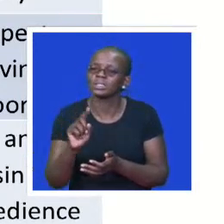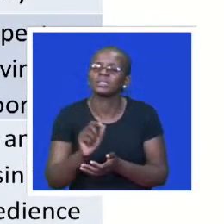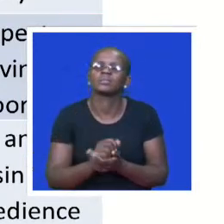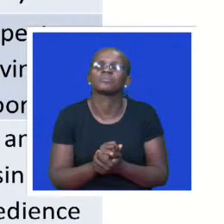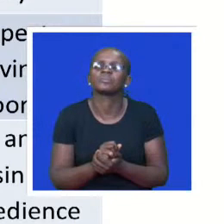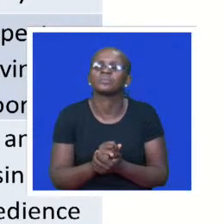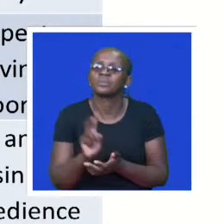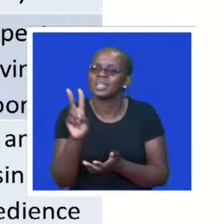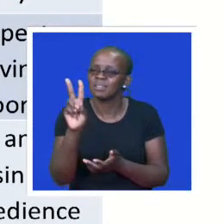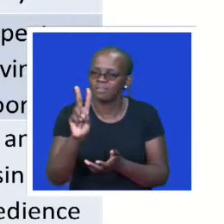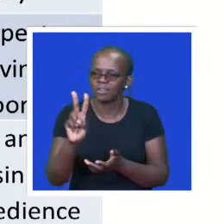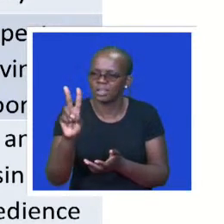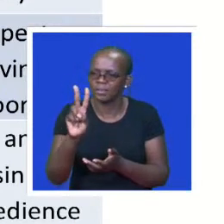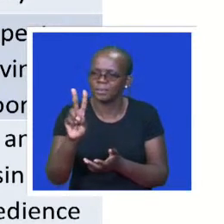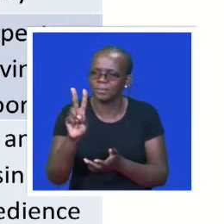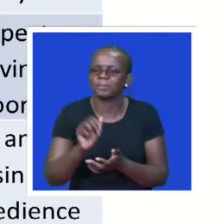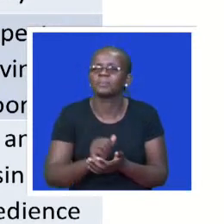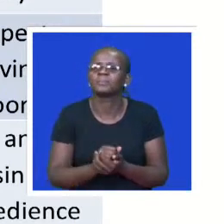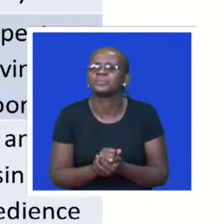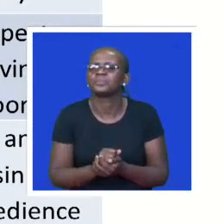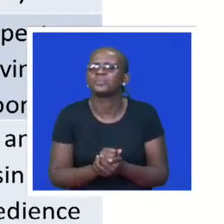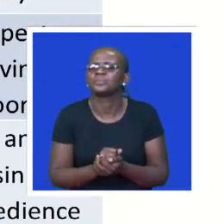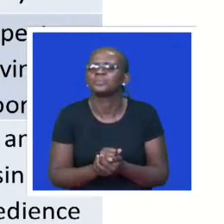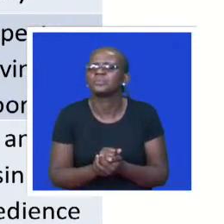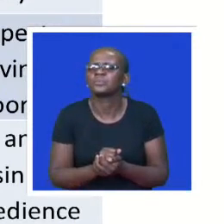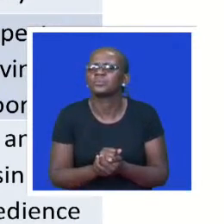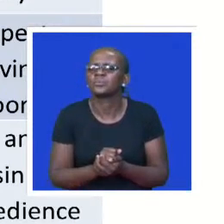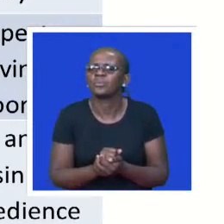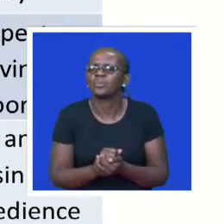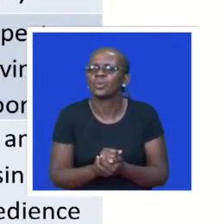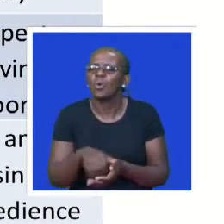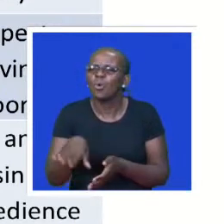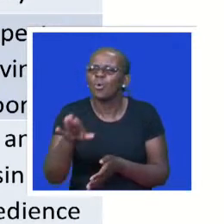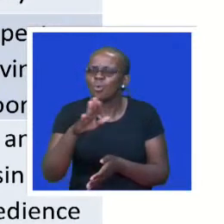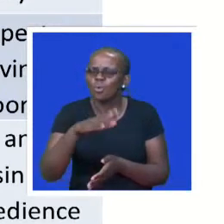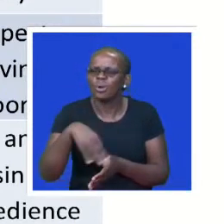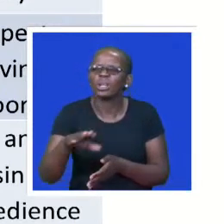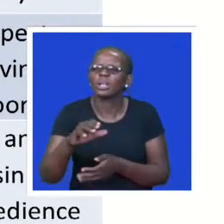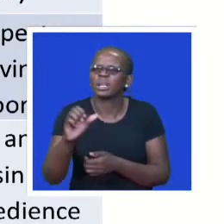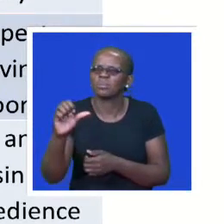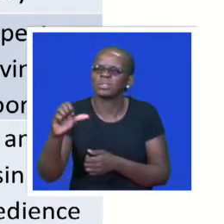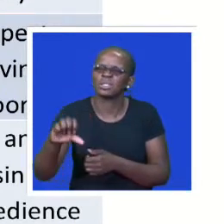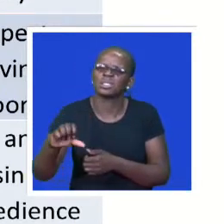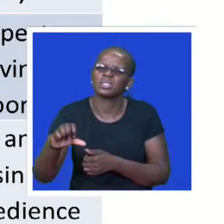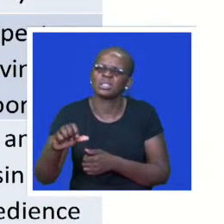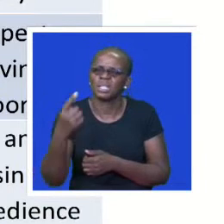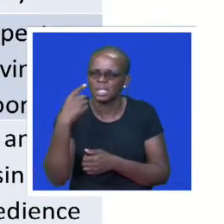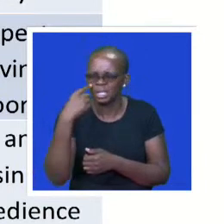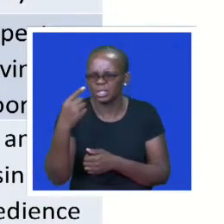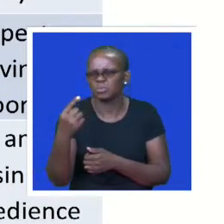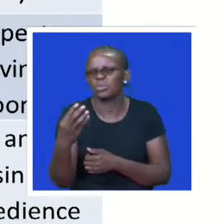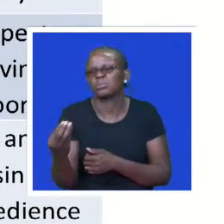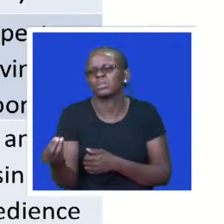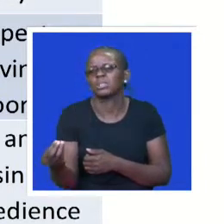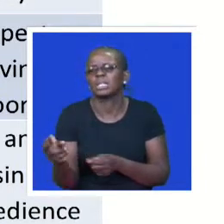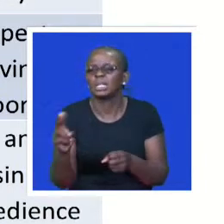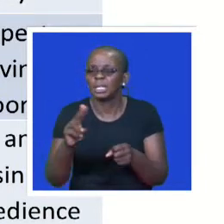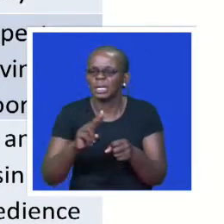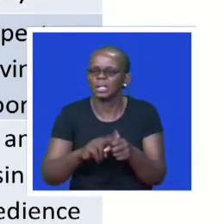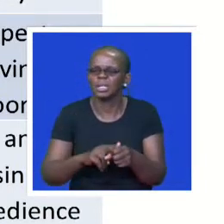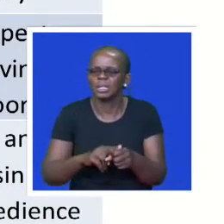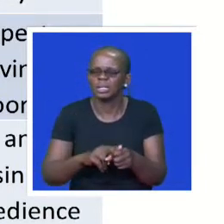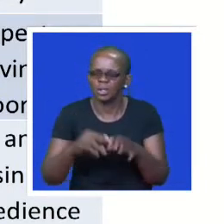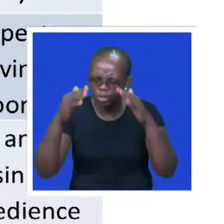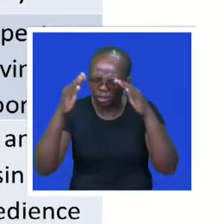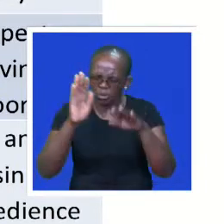Lena? Venial sin, these are minor sins committed unknowingly